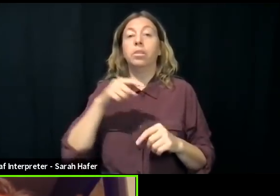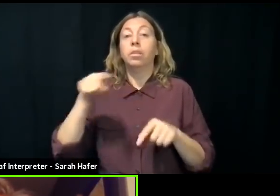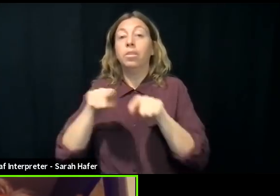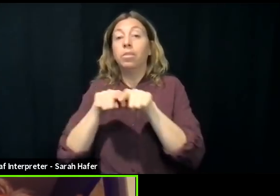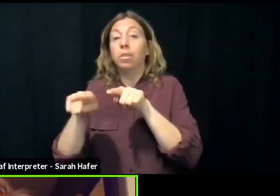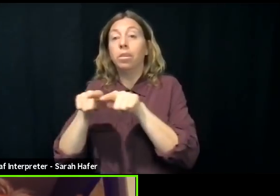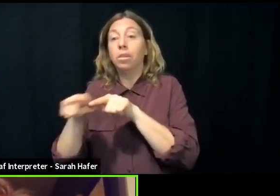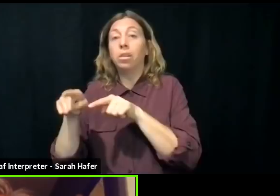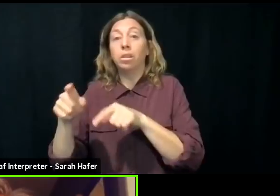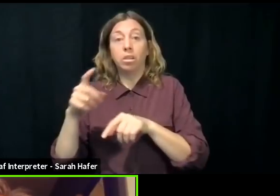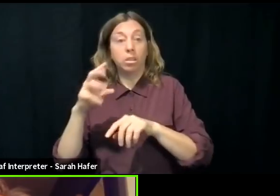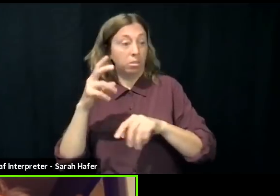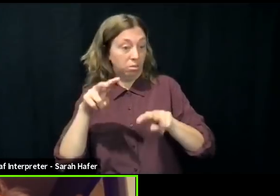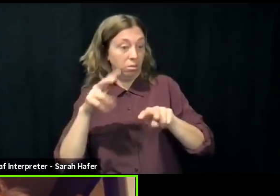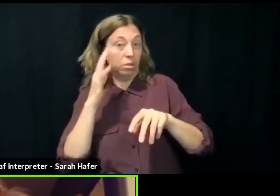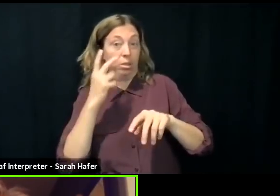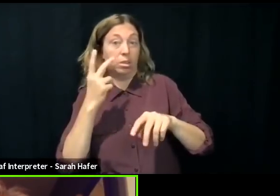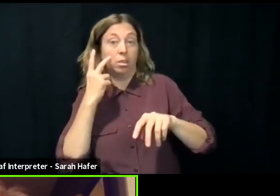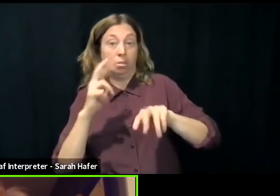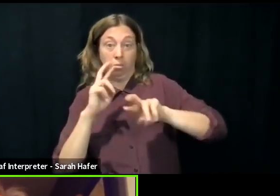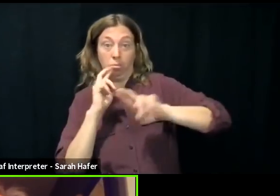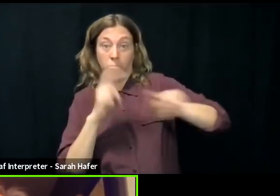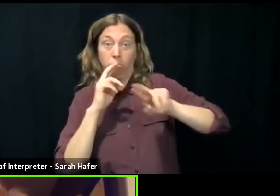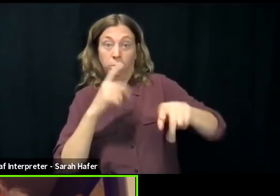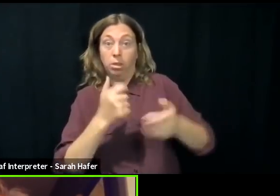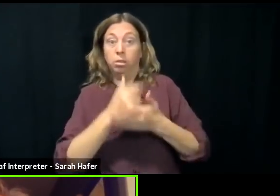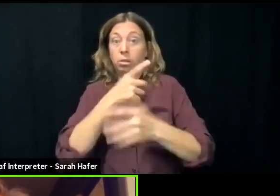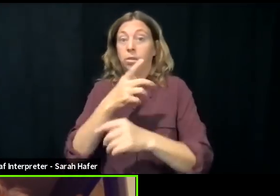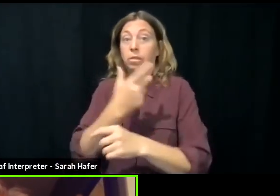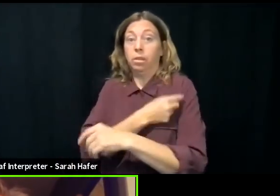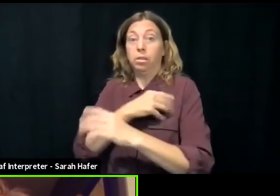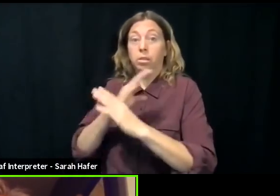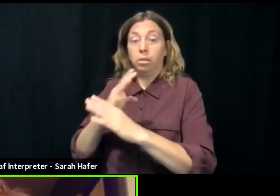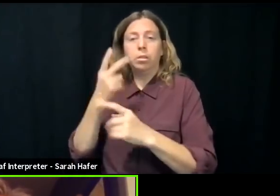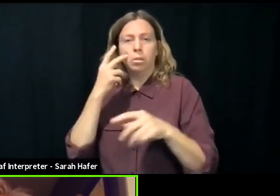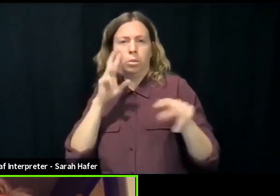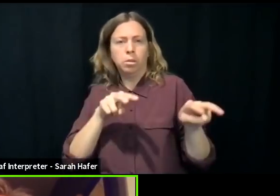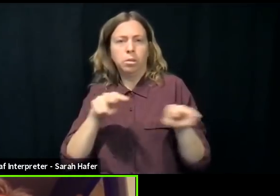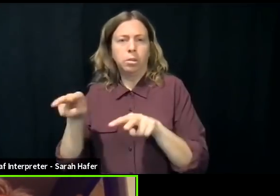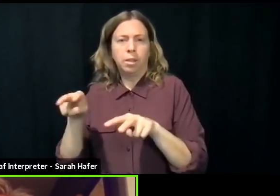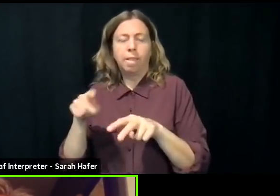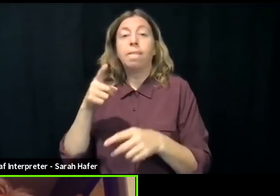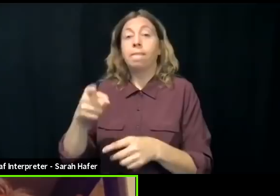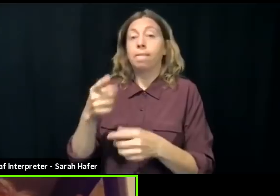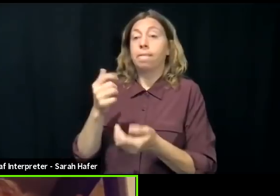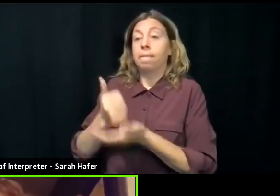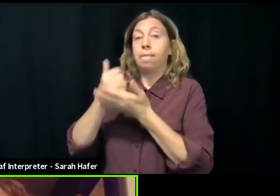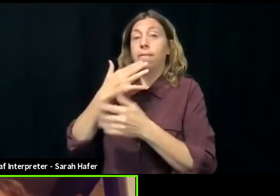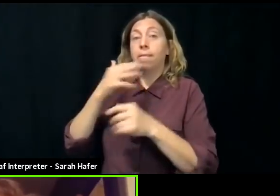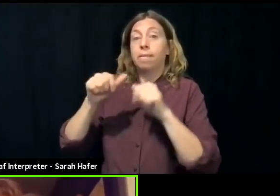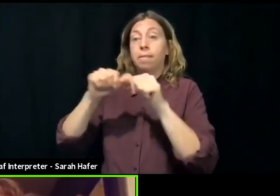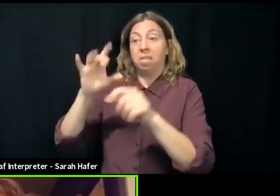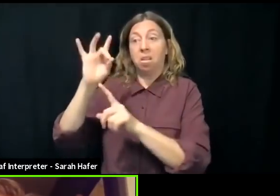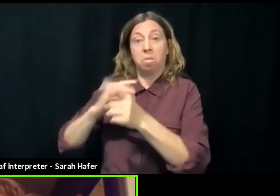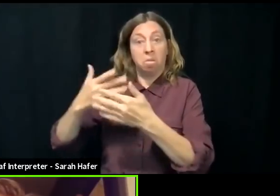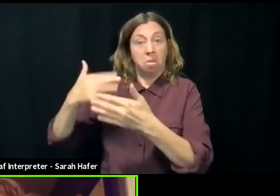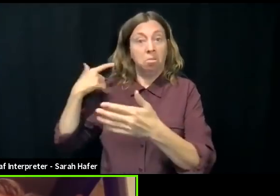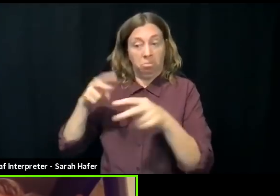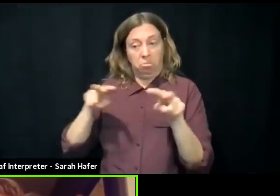continue to offer robust protection through about 8 months, that vaccines are working against the variants we've identified. If